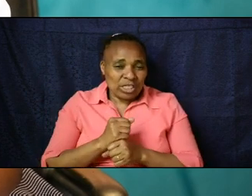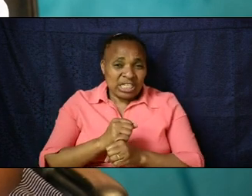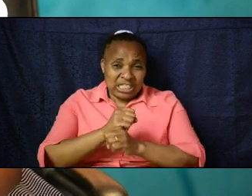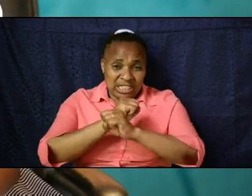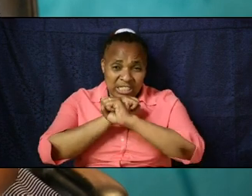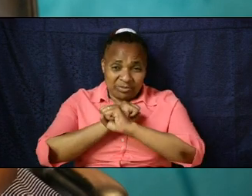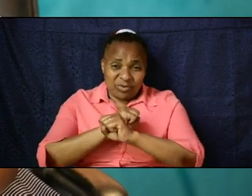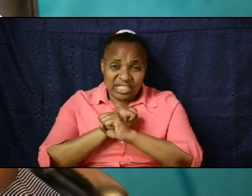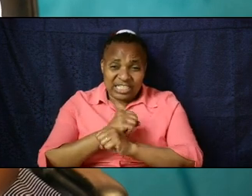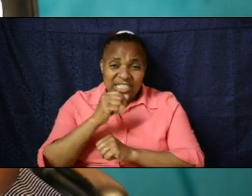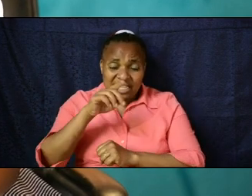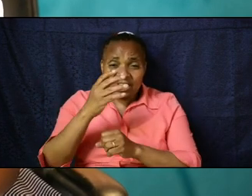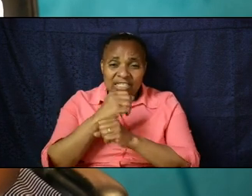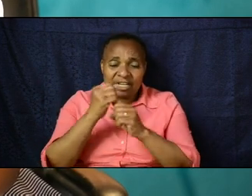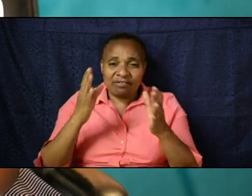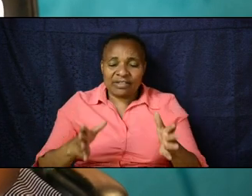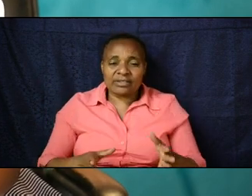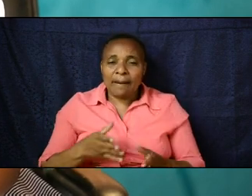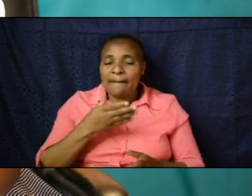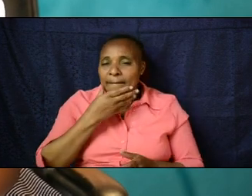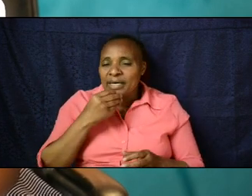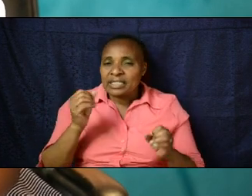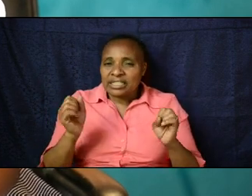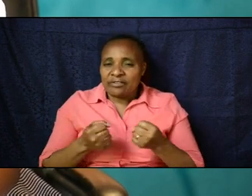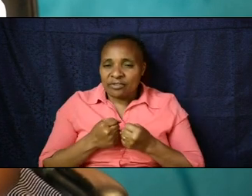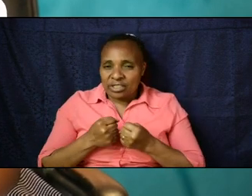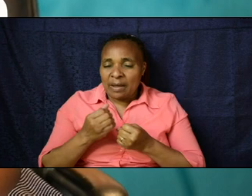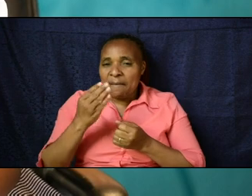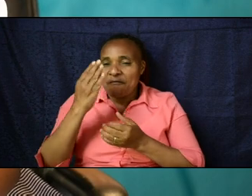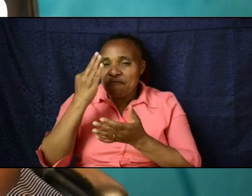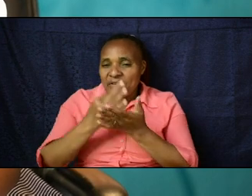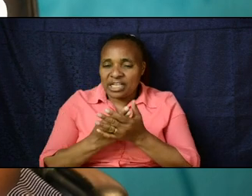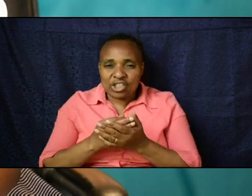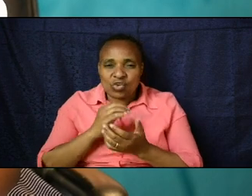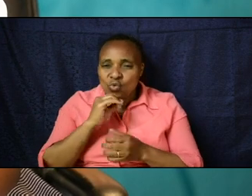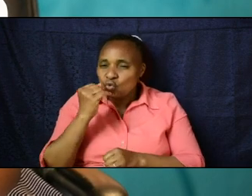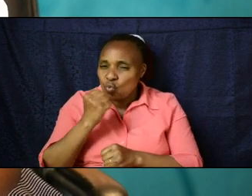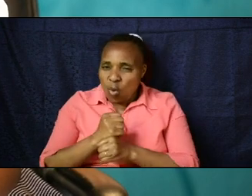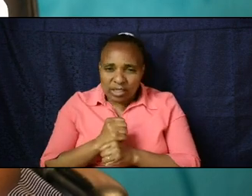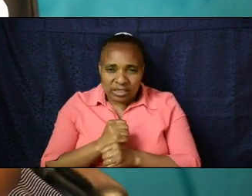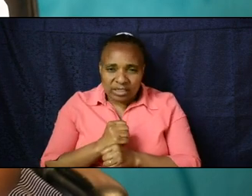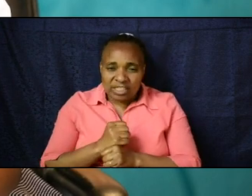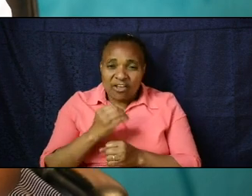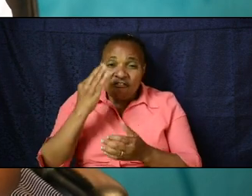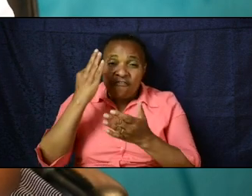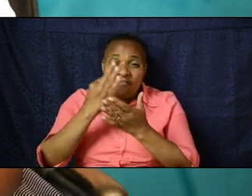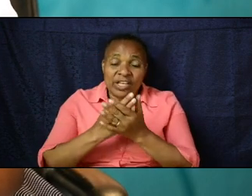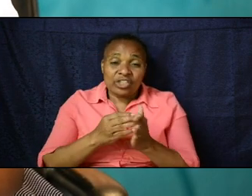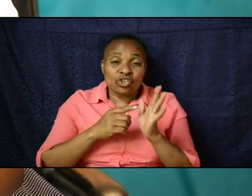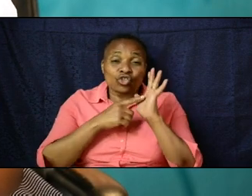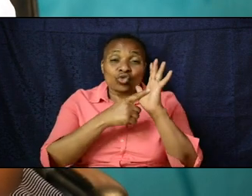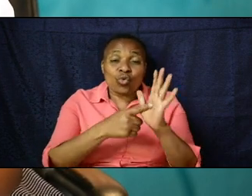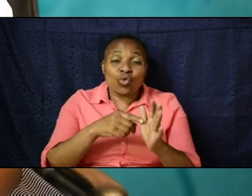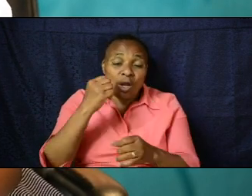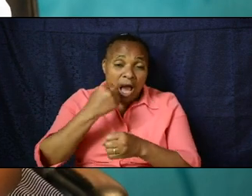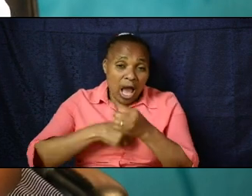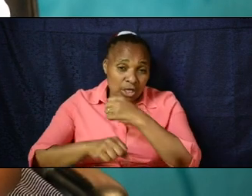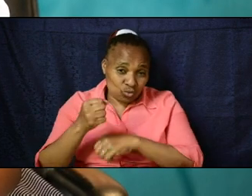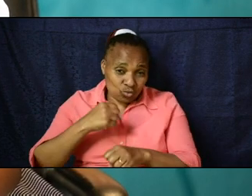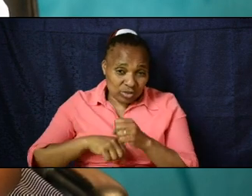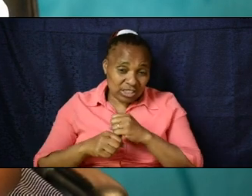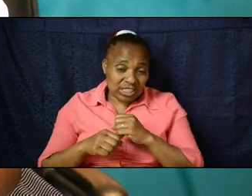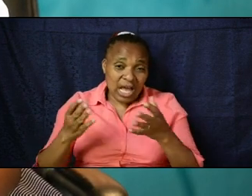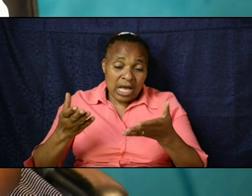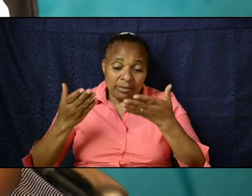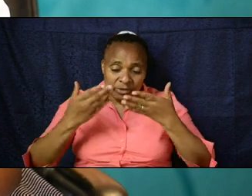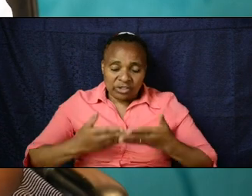their salvation. Man is to be saved by faith, not by works, yet his faith must be shown by his works. He must